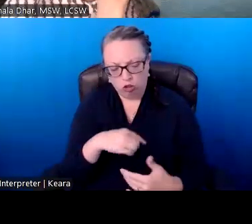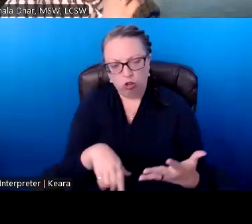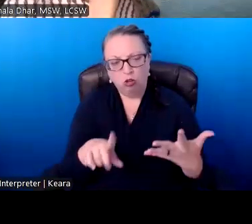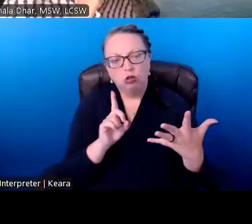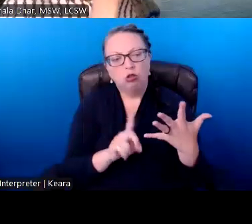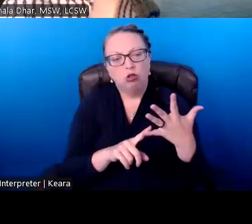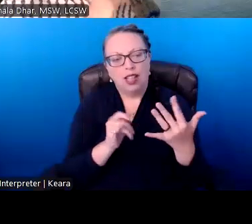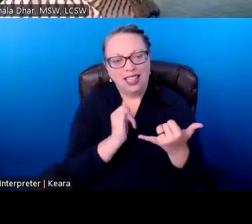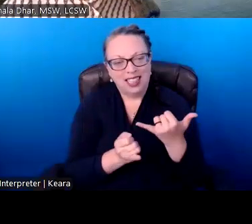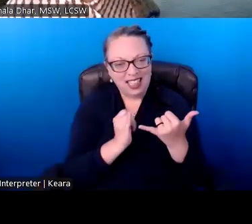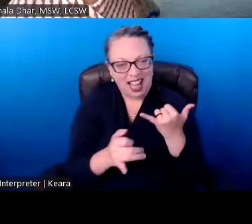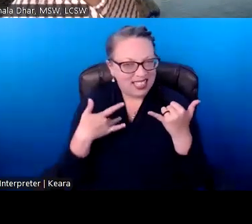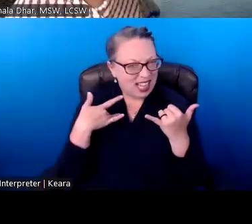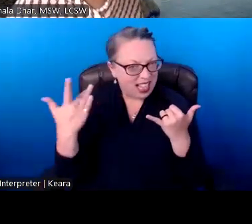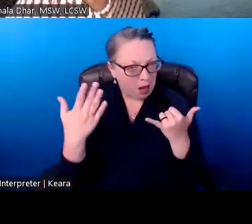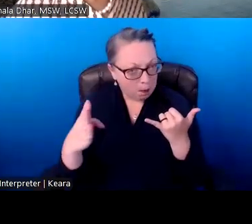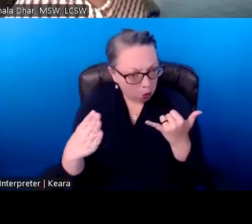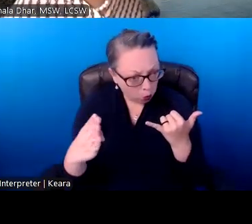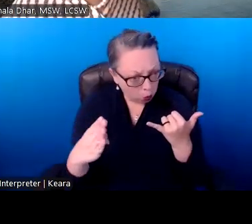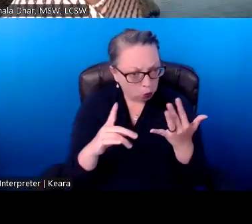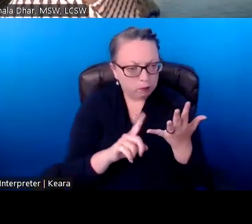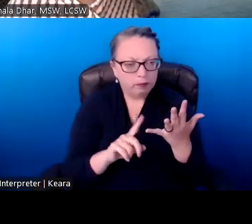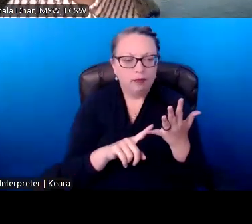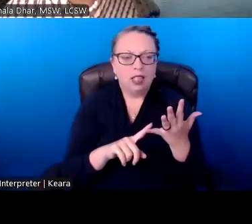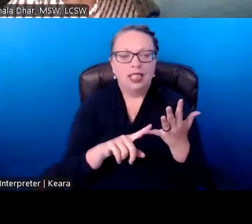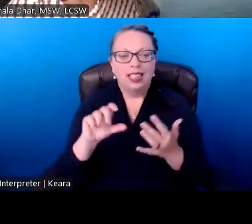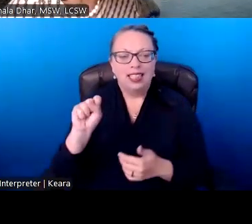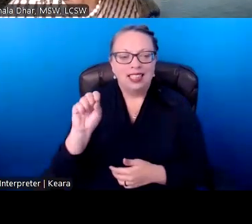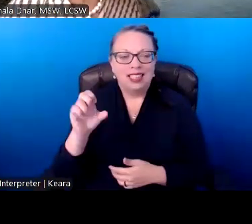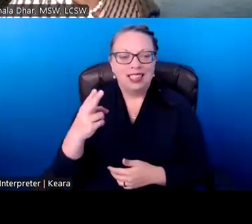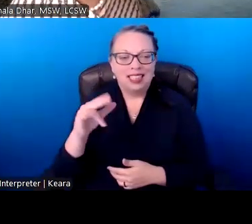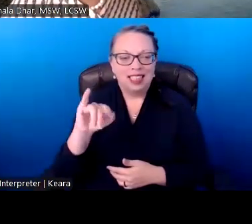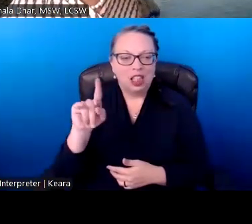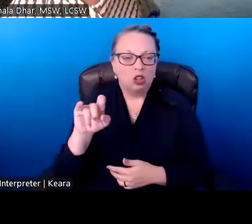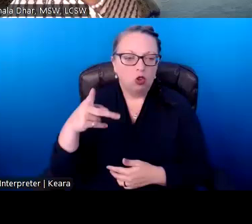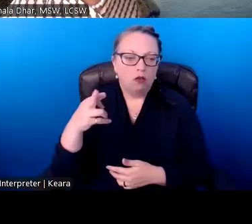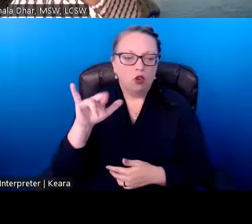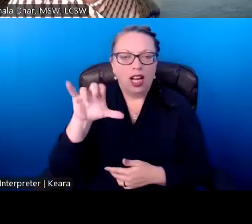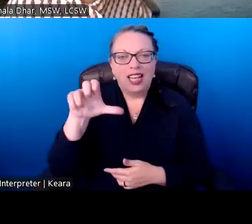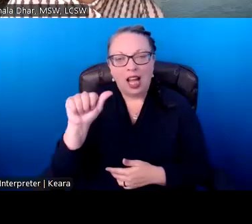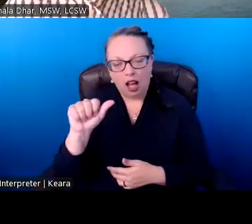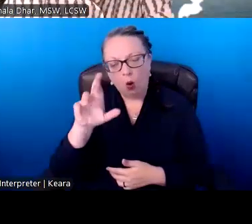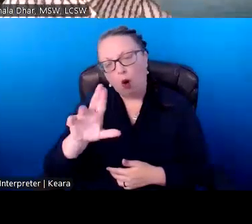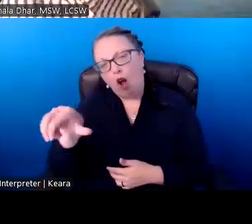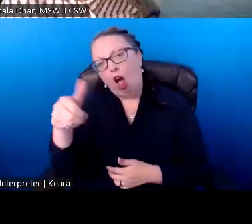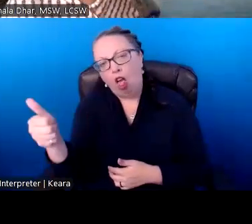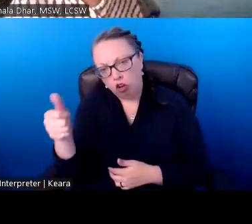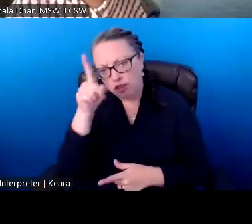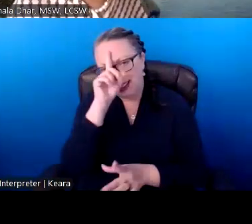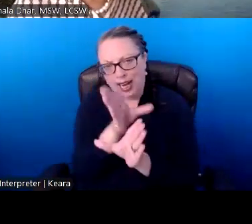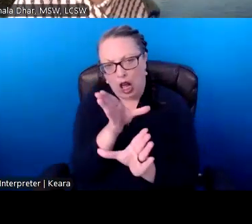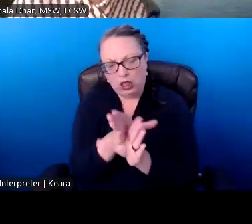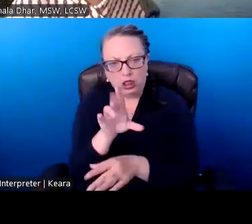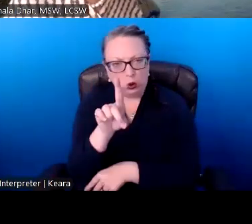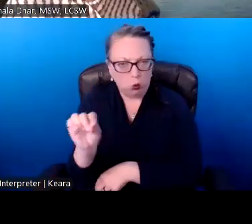last, this light blue bar is schizophrenia and other psychotic disorders. So as you can see, depression